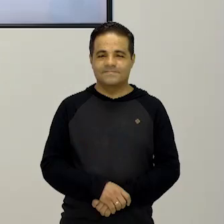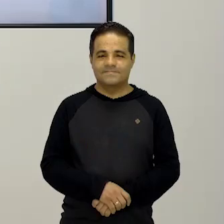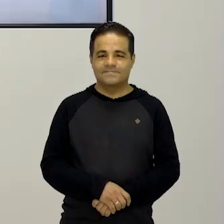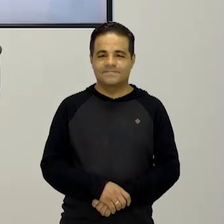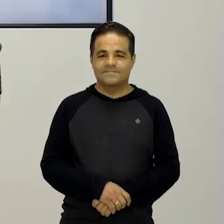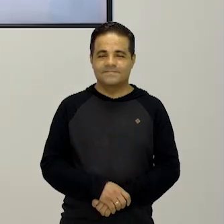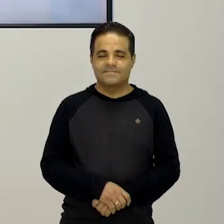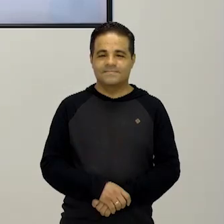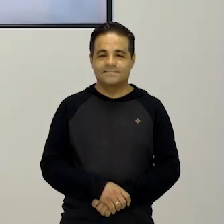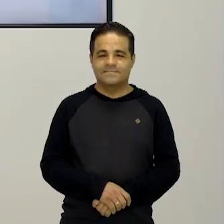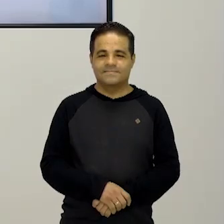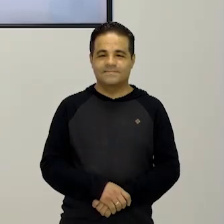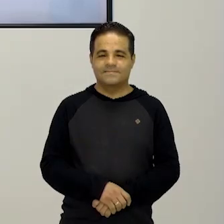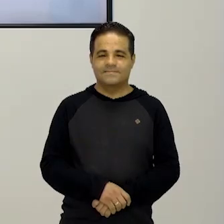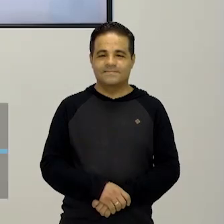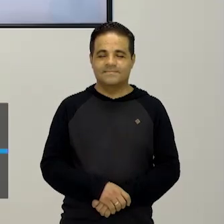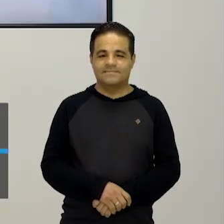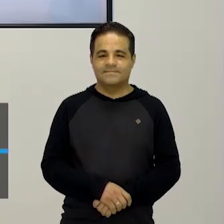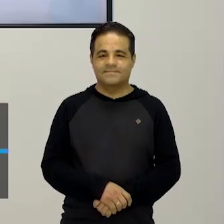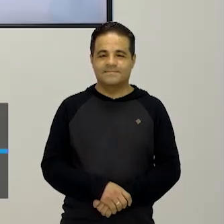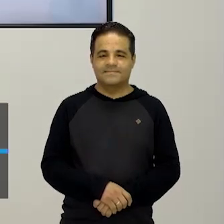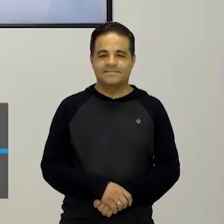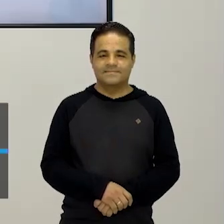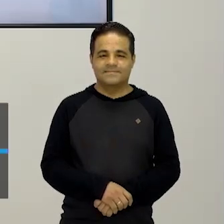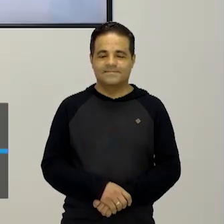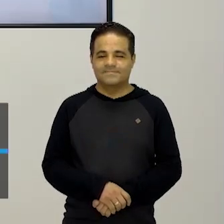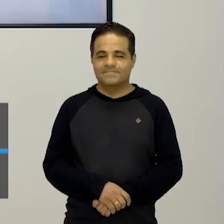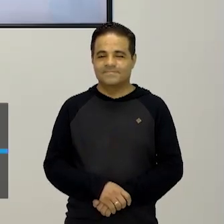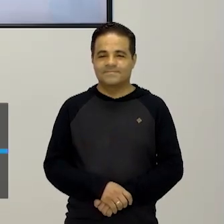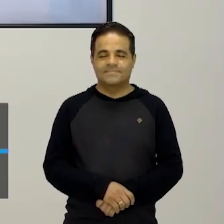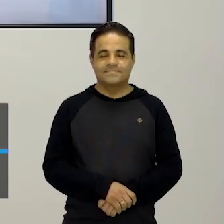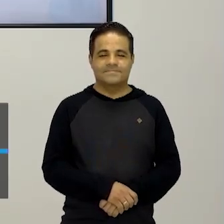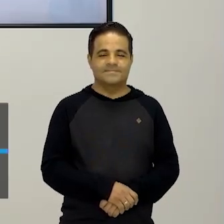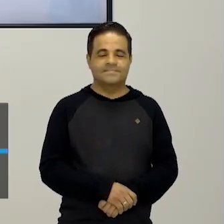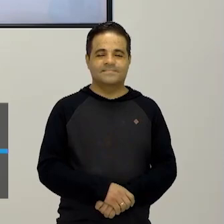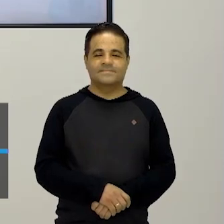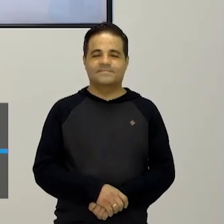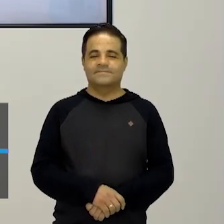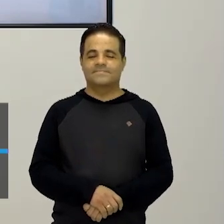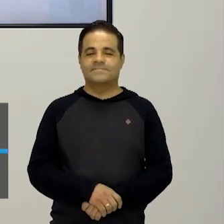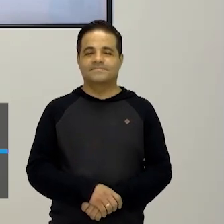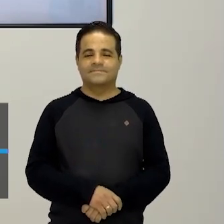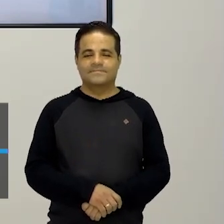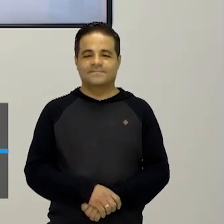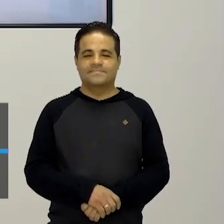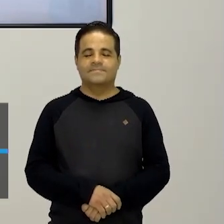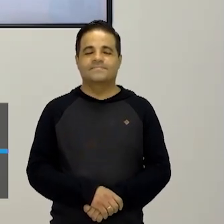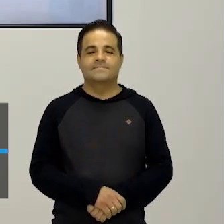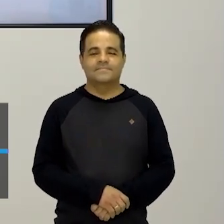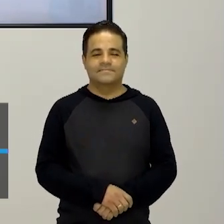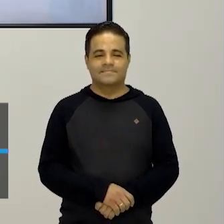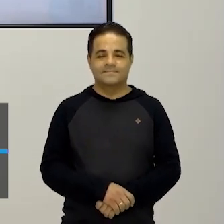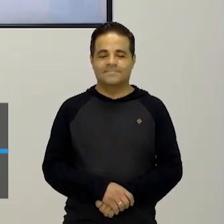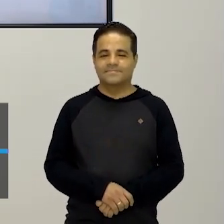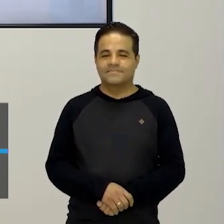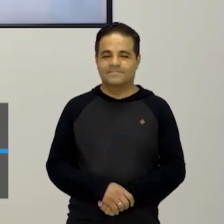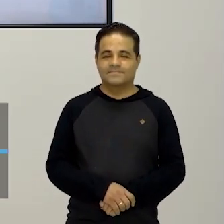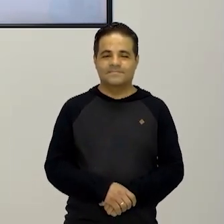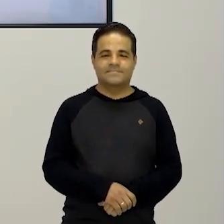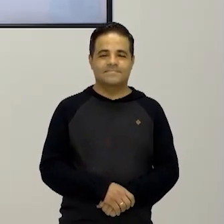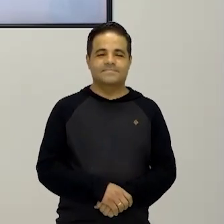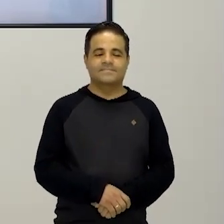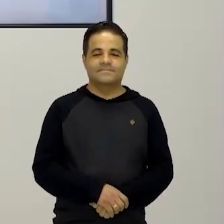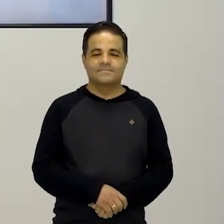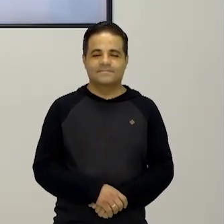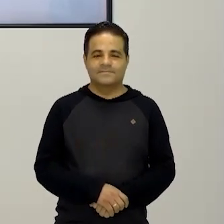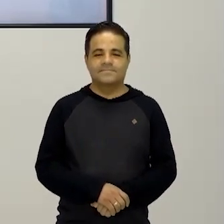evening, teachers. Some teachers were there with us already. Teachers are coming now from the 3rd grade, so welcome to another